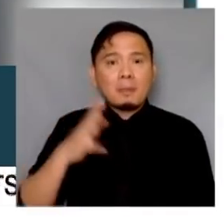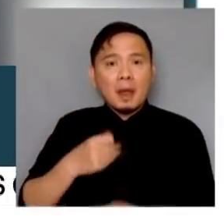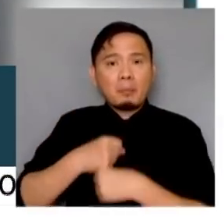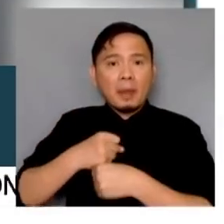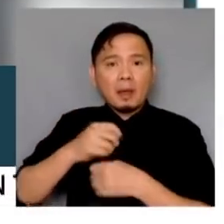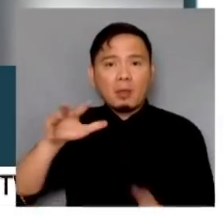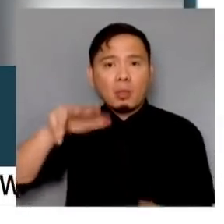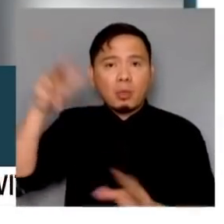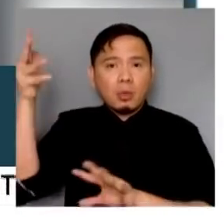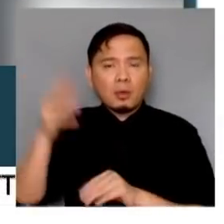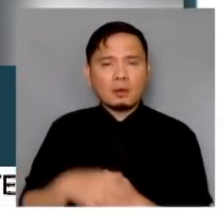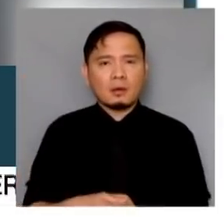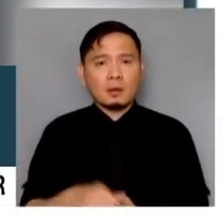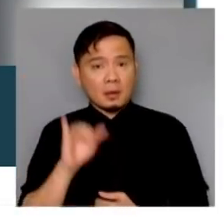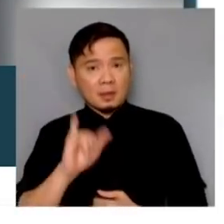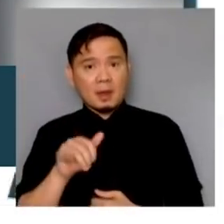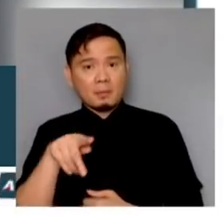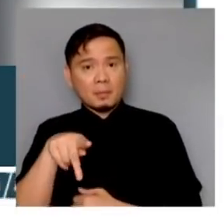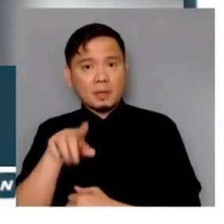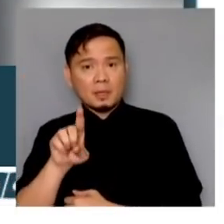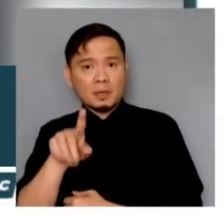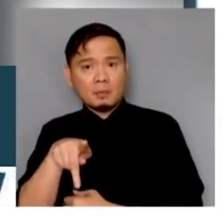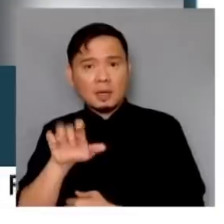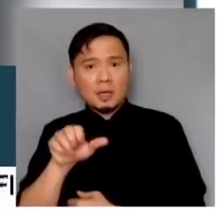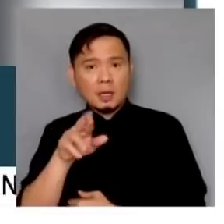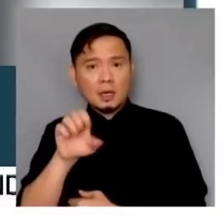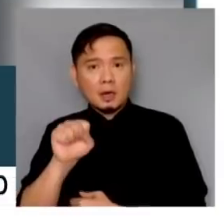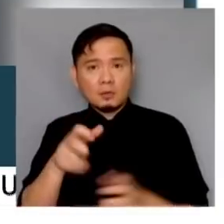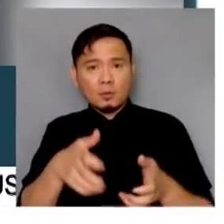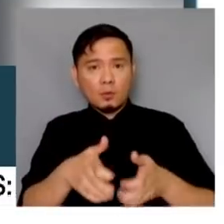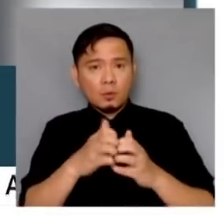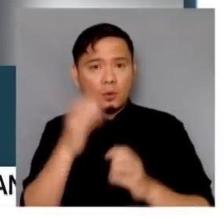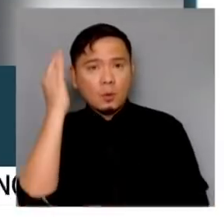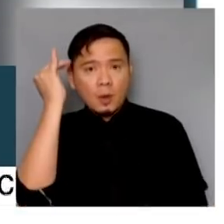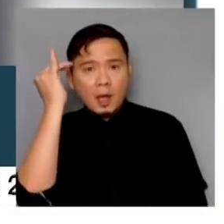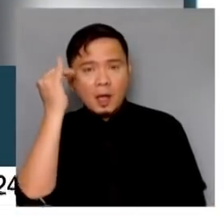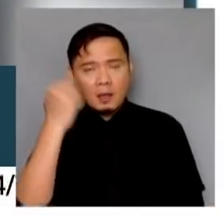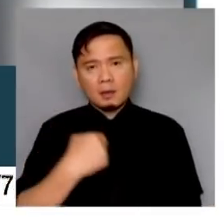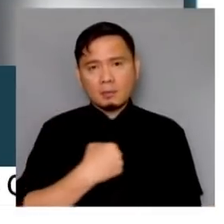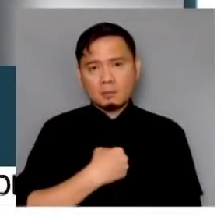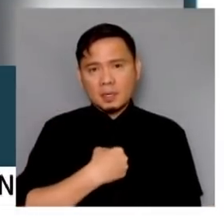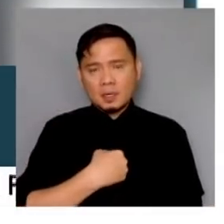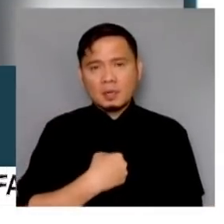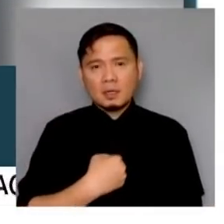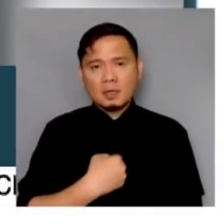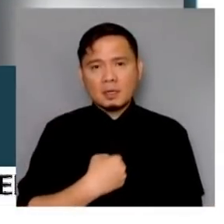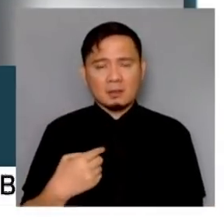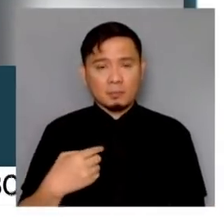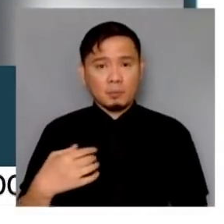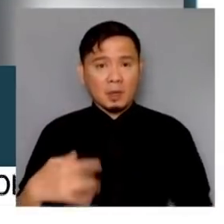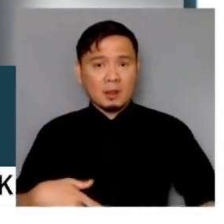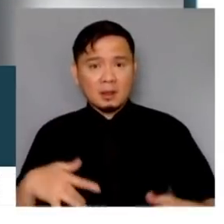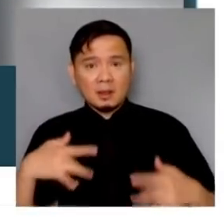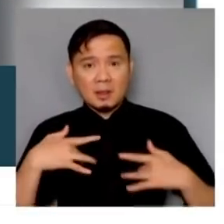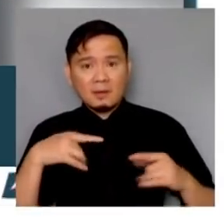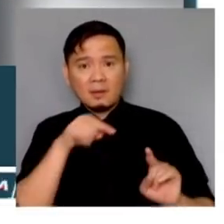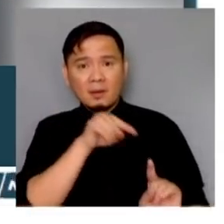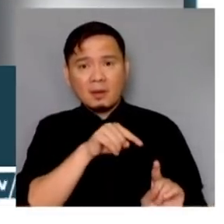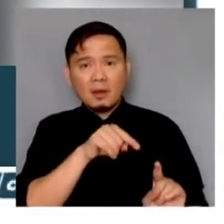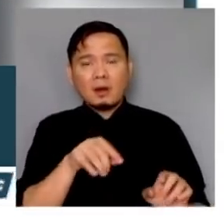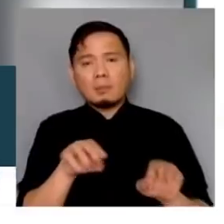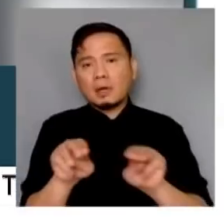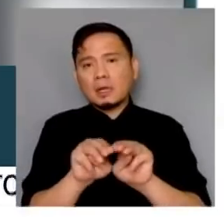Cares dahil sa ako mismo sa Fairlane subdivision sa Marikina, nabaha kami.